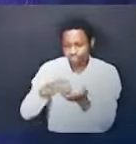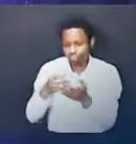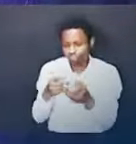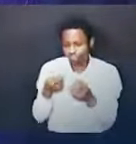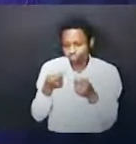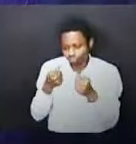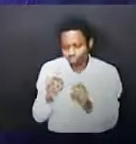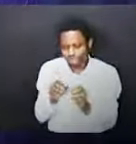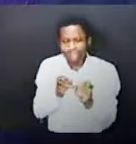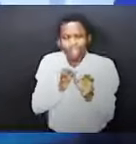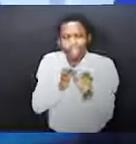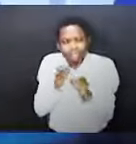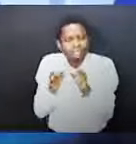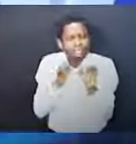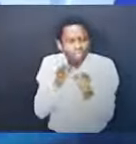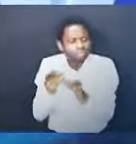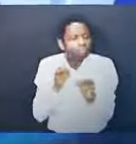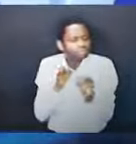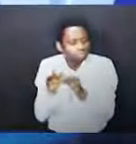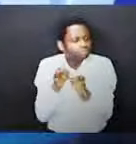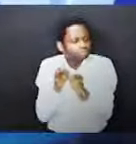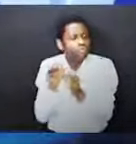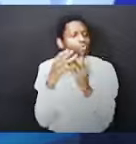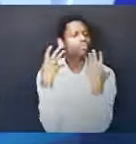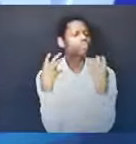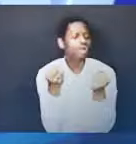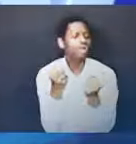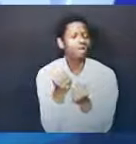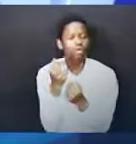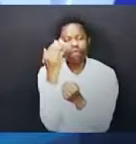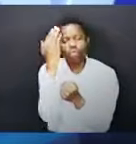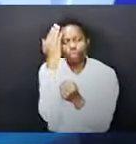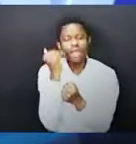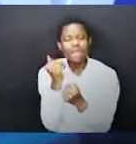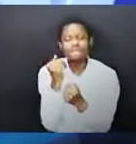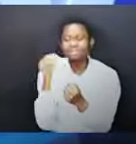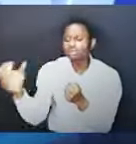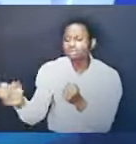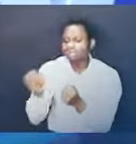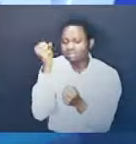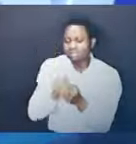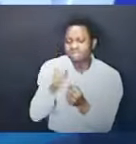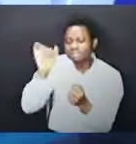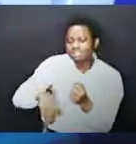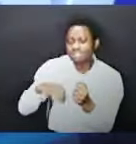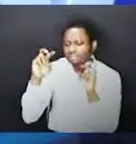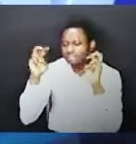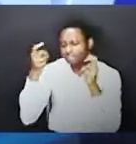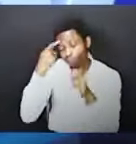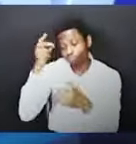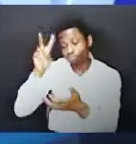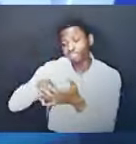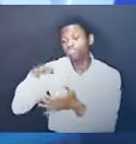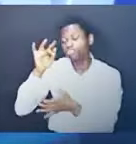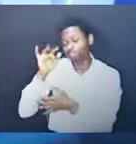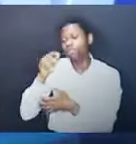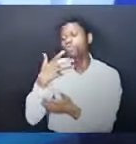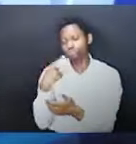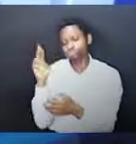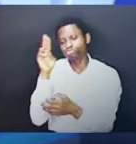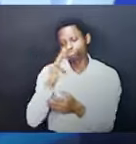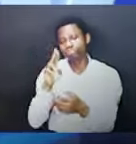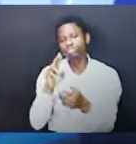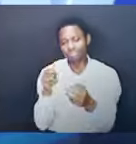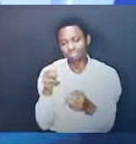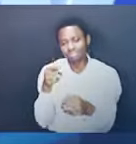the fundamental reasons serving to account for the theme 2025. And ne breaka kre wo yenim pe se ye